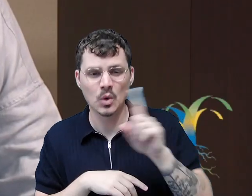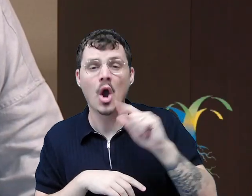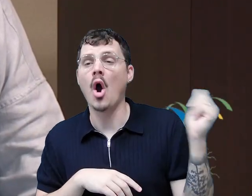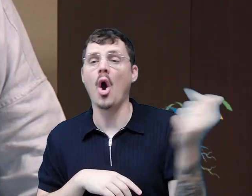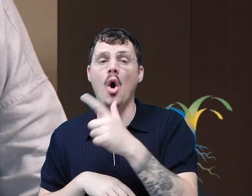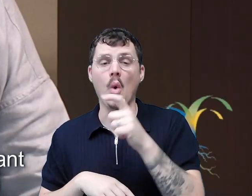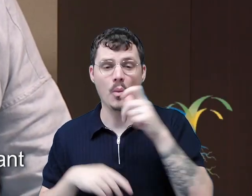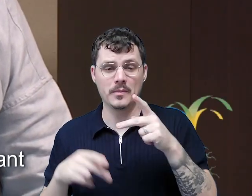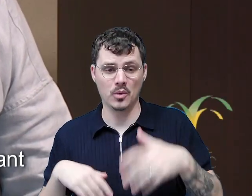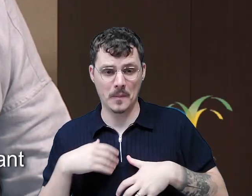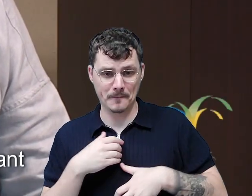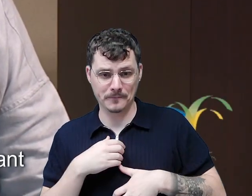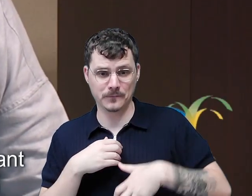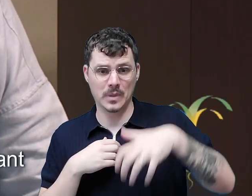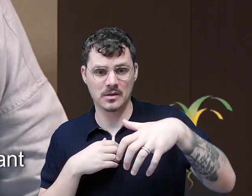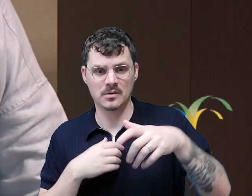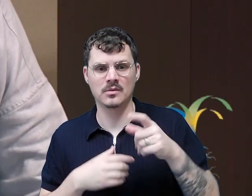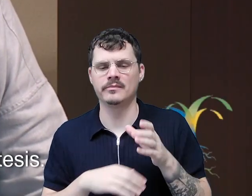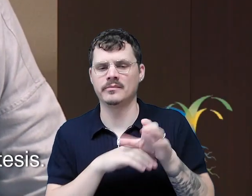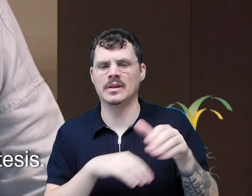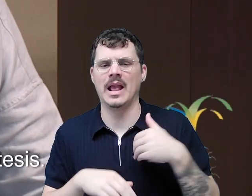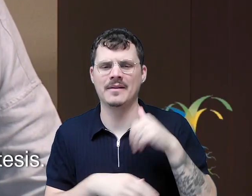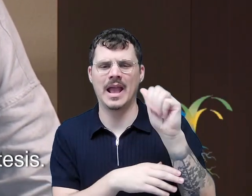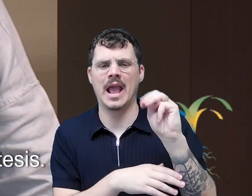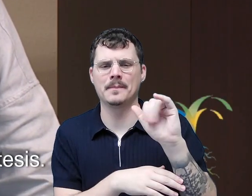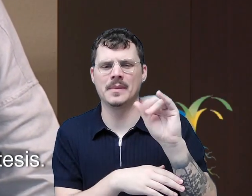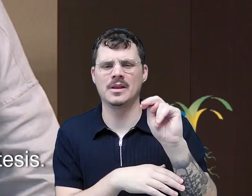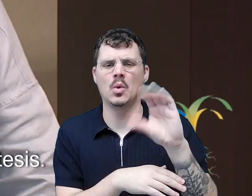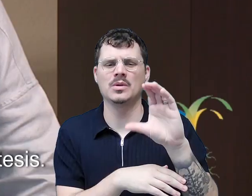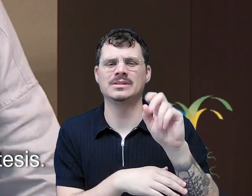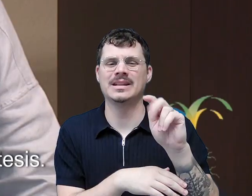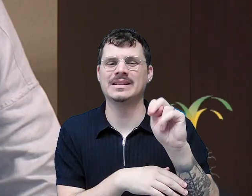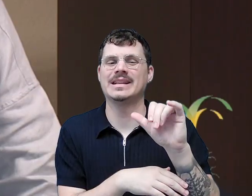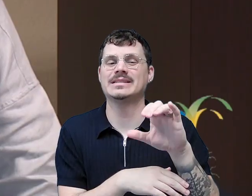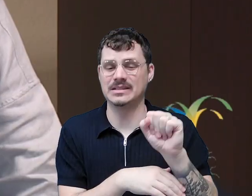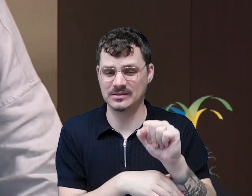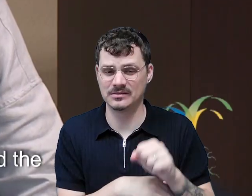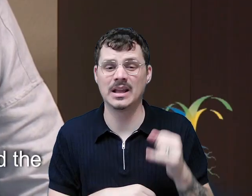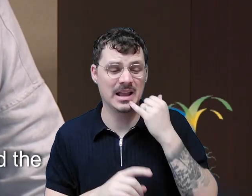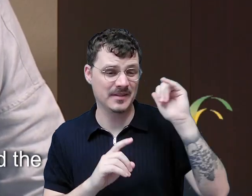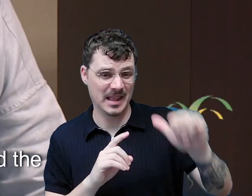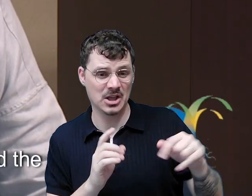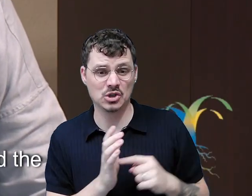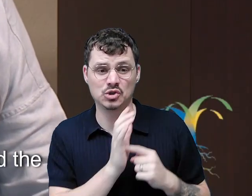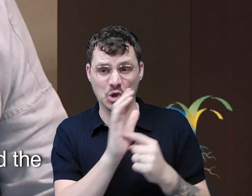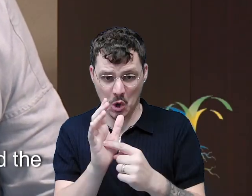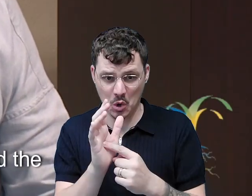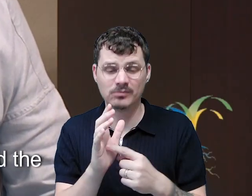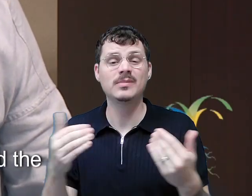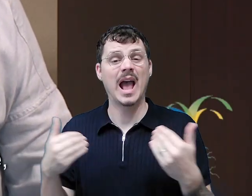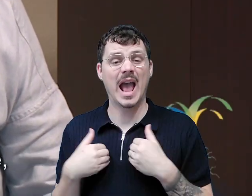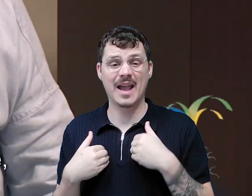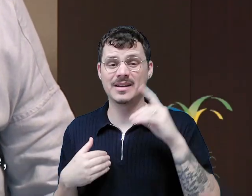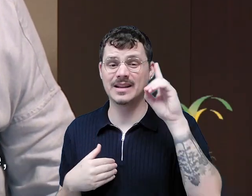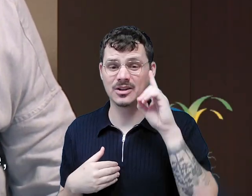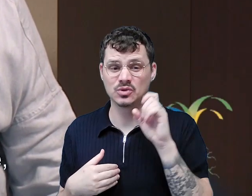all of the people who were pregnant were required to have amniocentesis. And if the amniocentesis showed